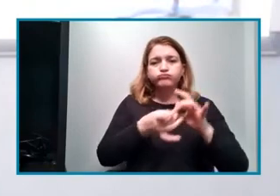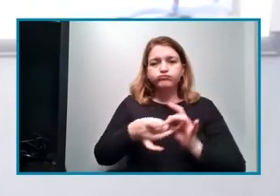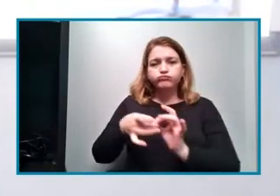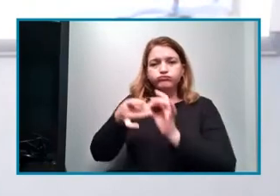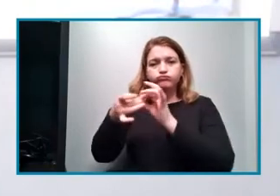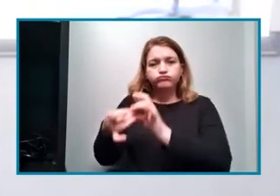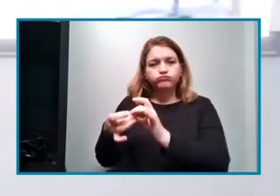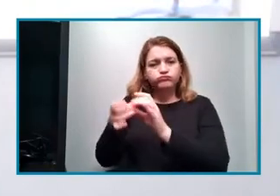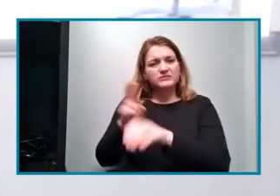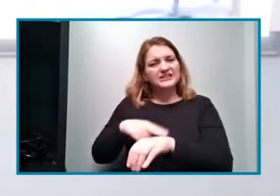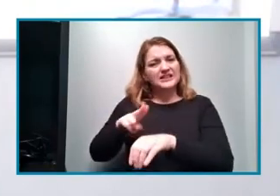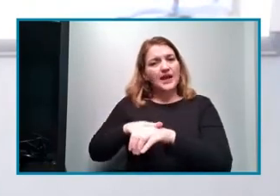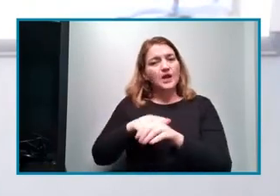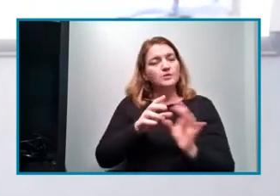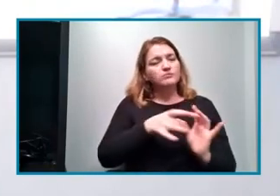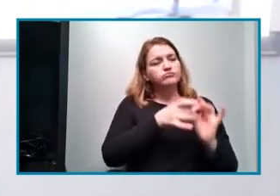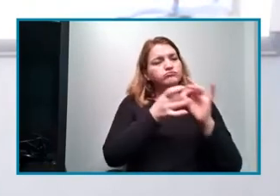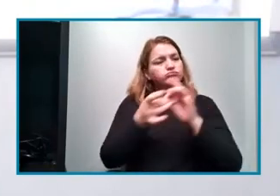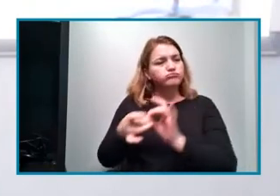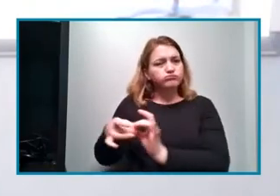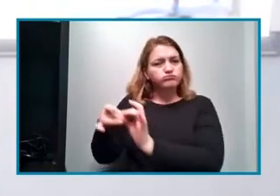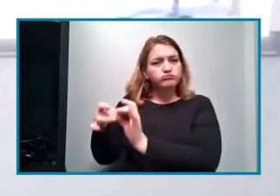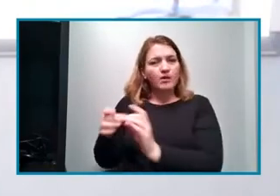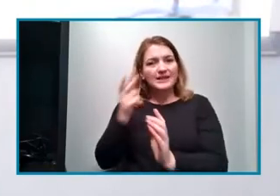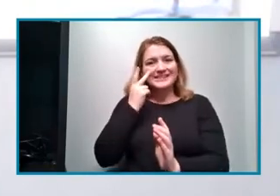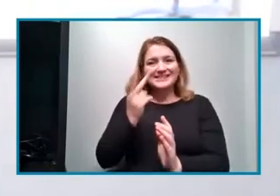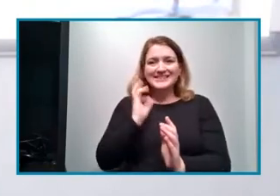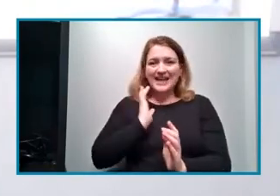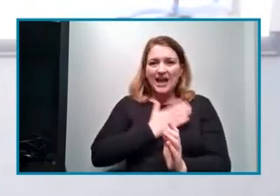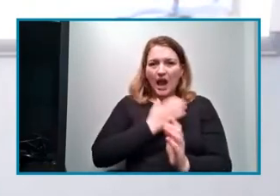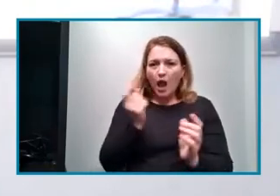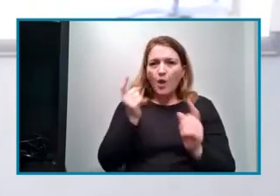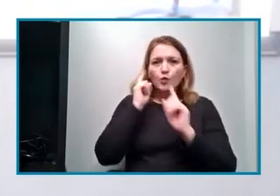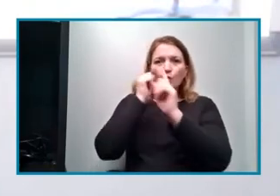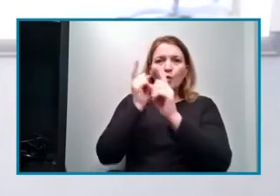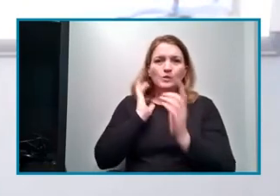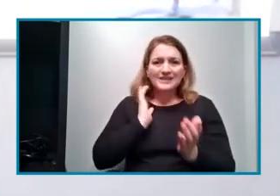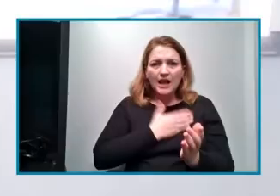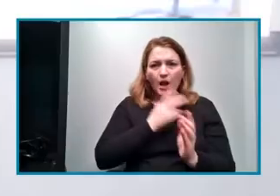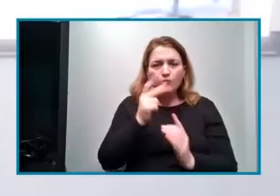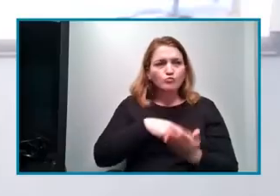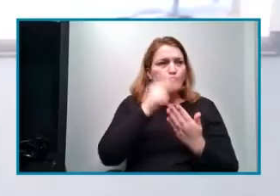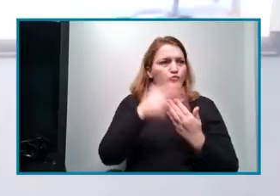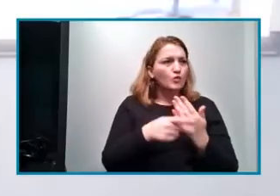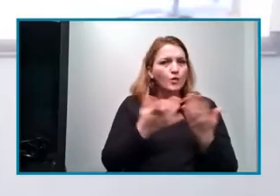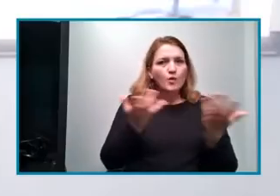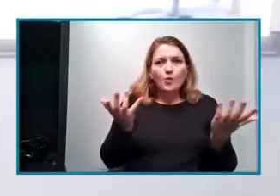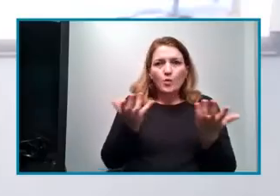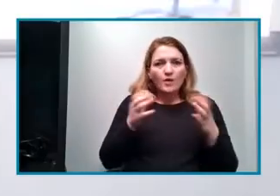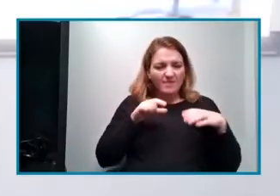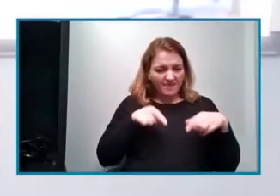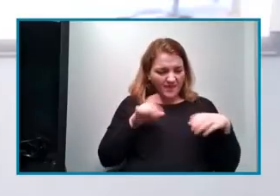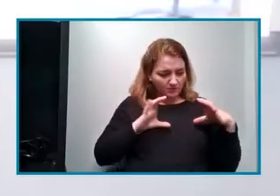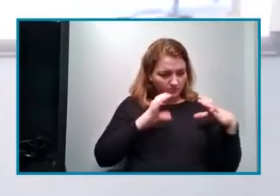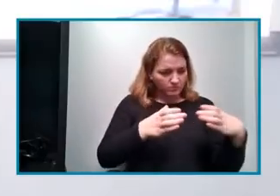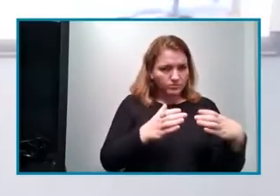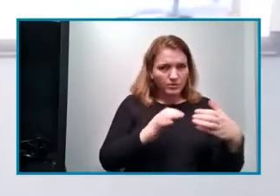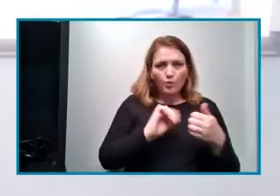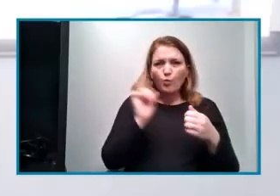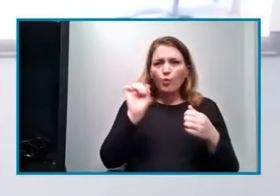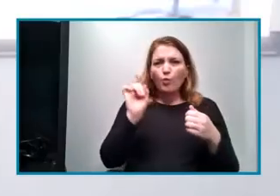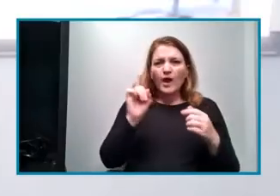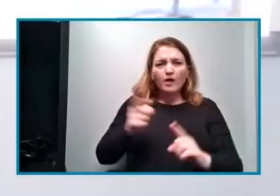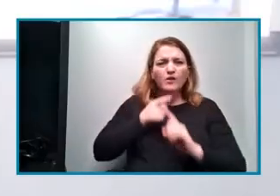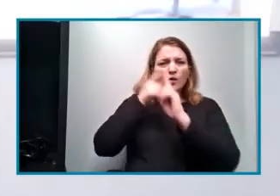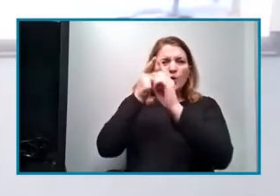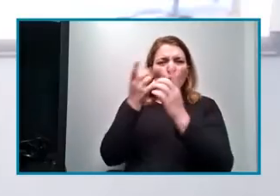organically, and so somebody can look at it at a glance and just see what we were thinking and where we're taking the entire cohort throughout our process and why we're doing that.